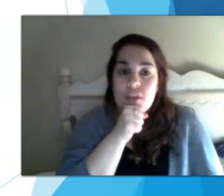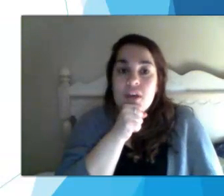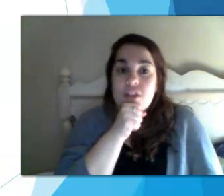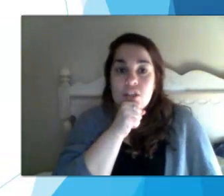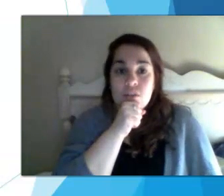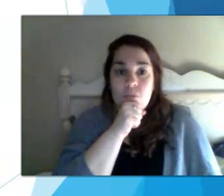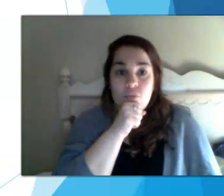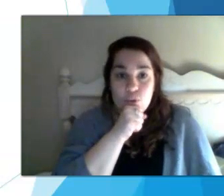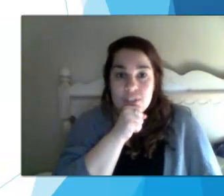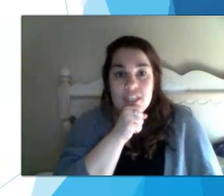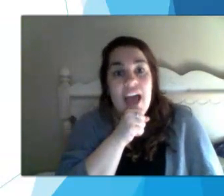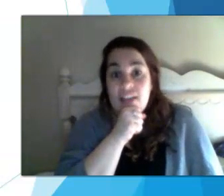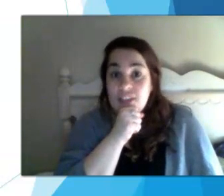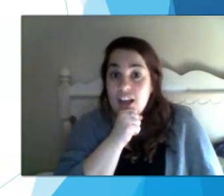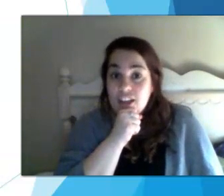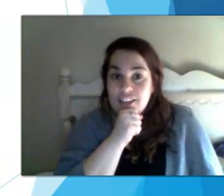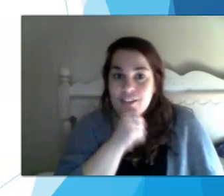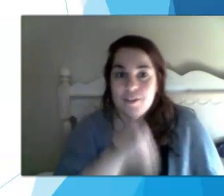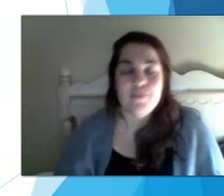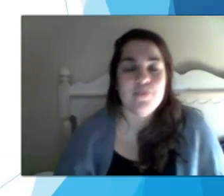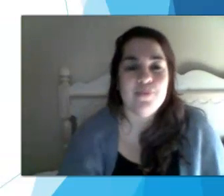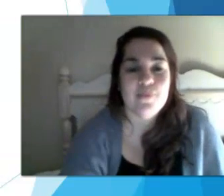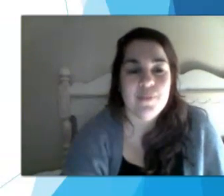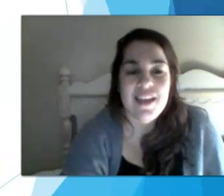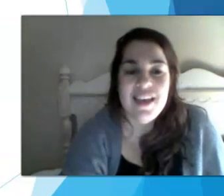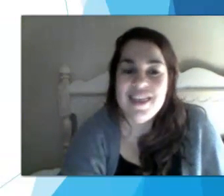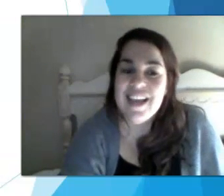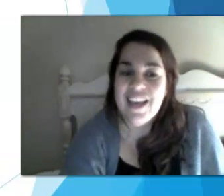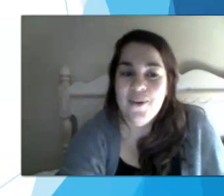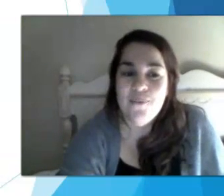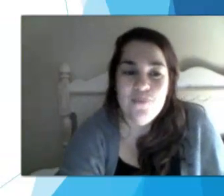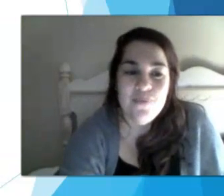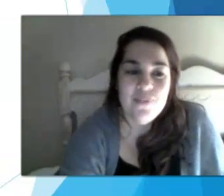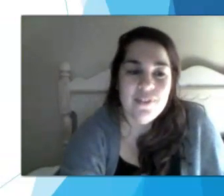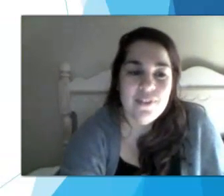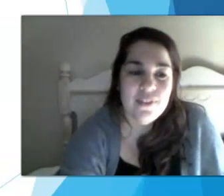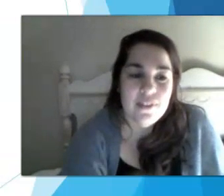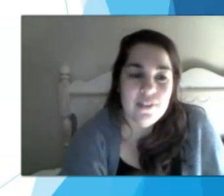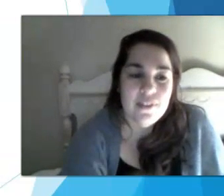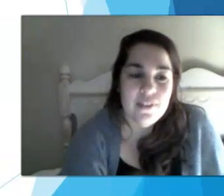both the fruit and the color. Thank you.